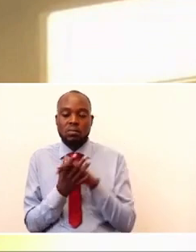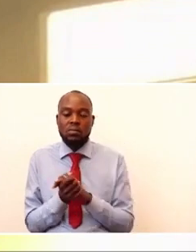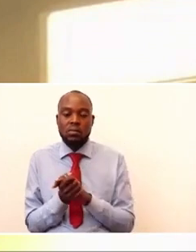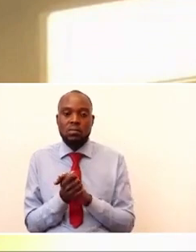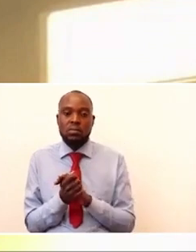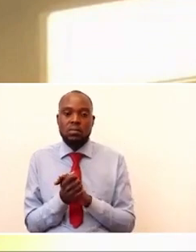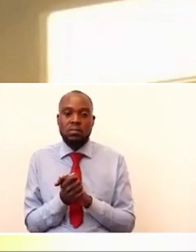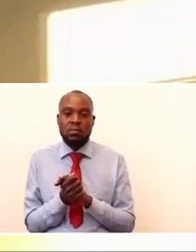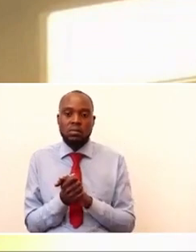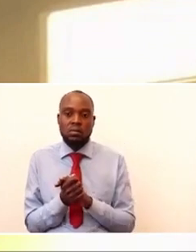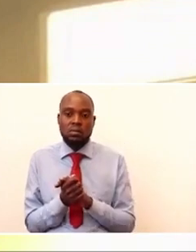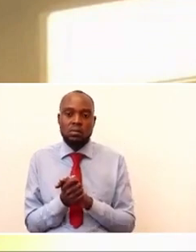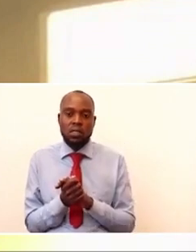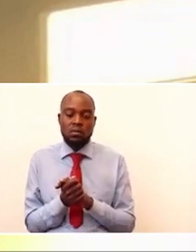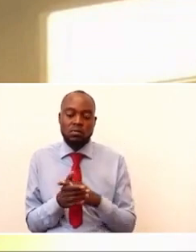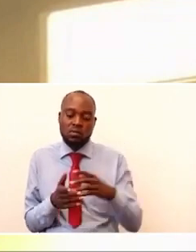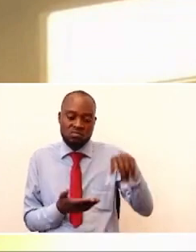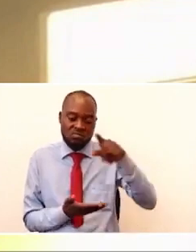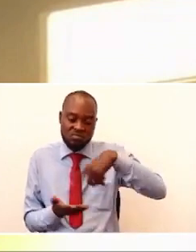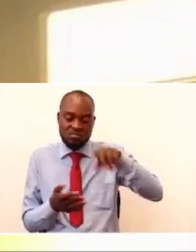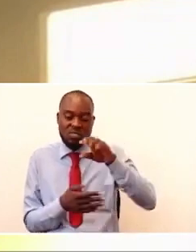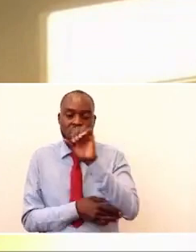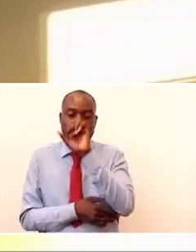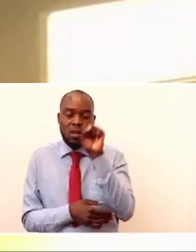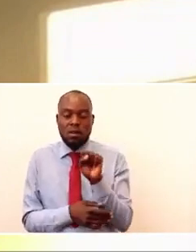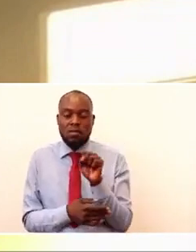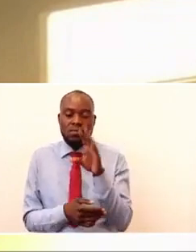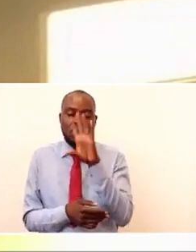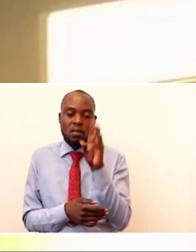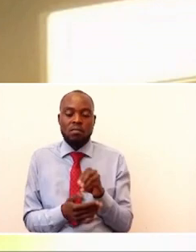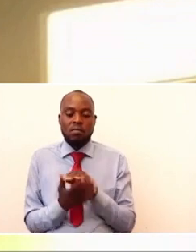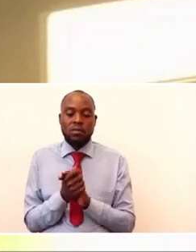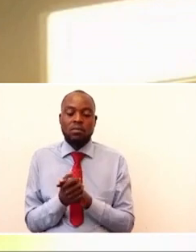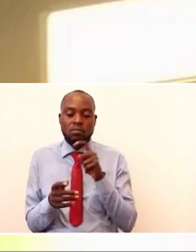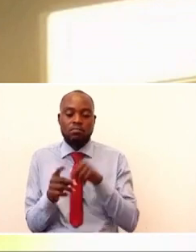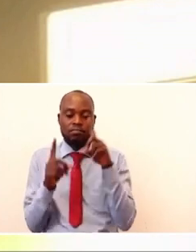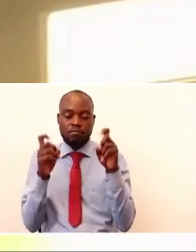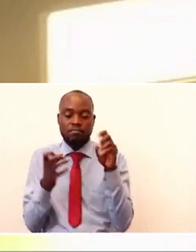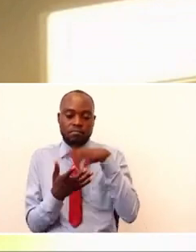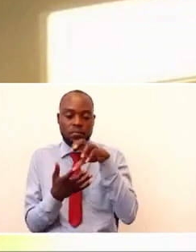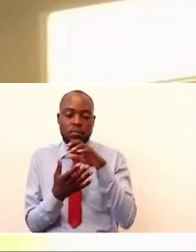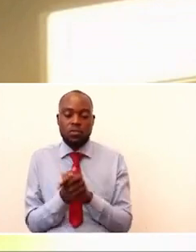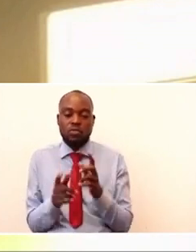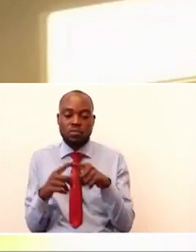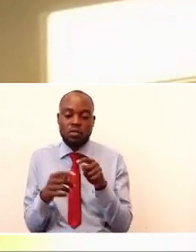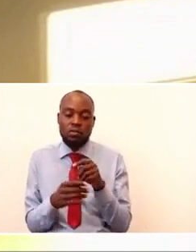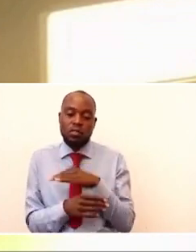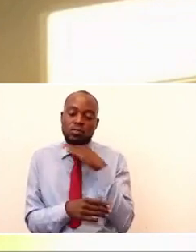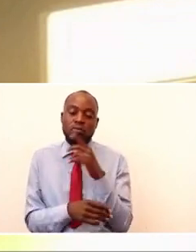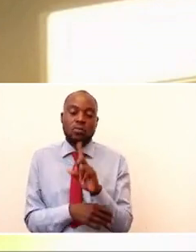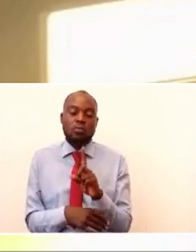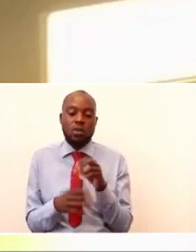being brought up within Africa by the digital revolution. The other thing is efficiency and lower transaction